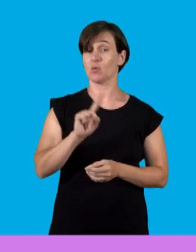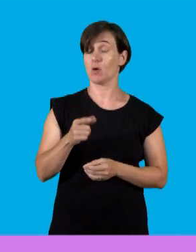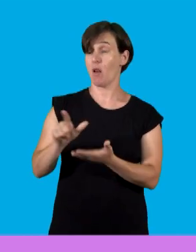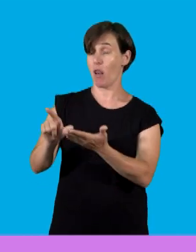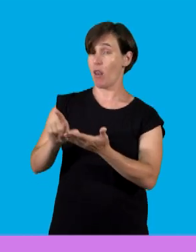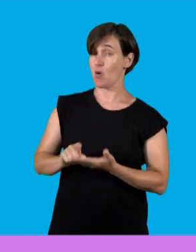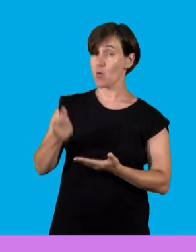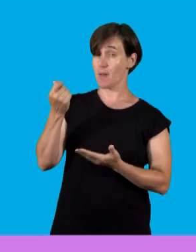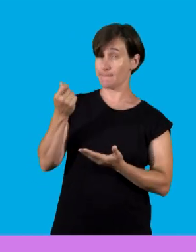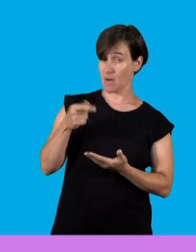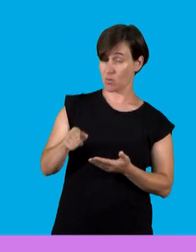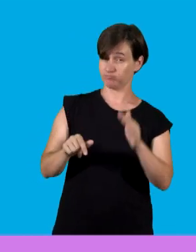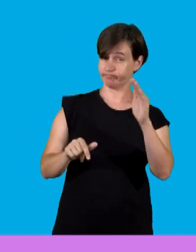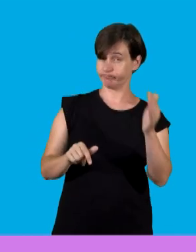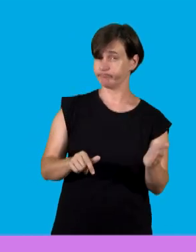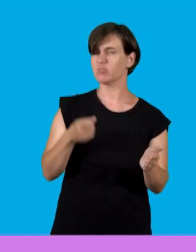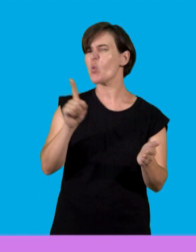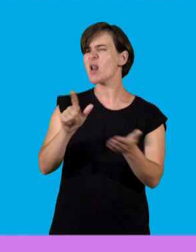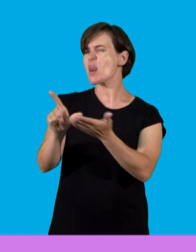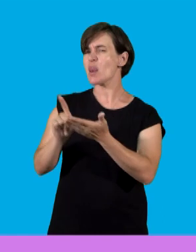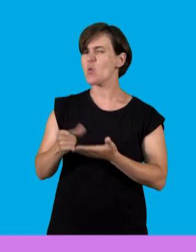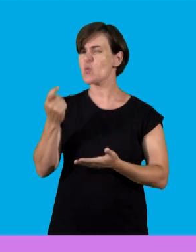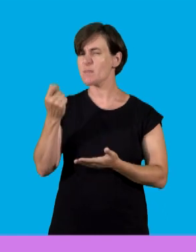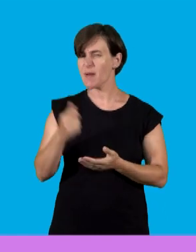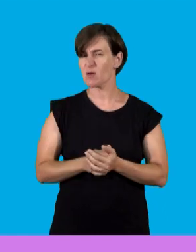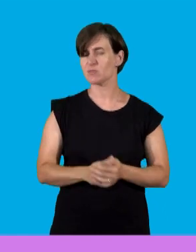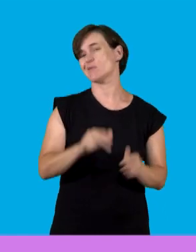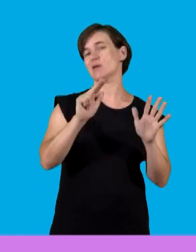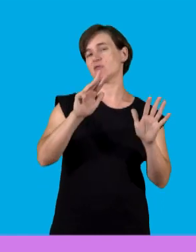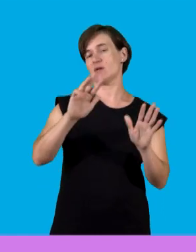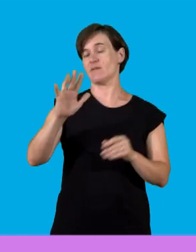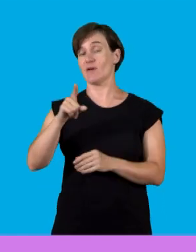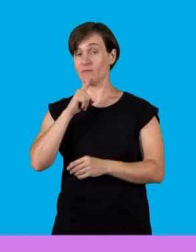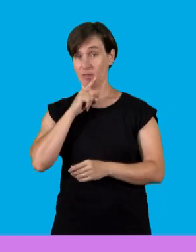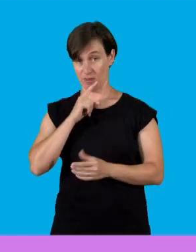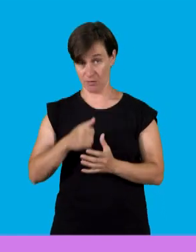loan amount. All right, now let's see what is the loan amount again. The loan amount is